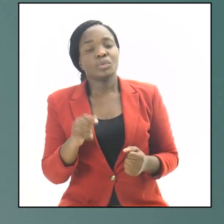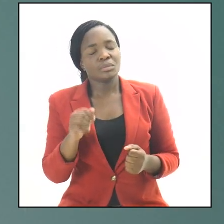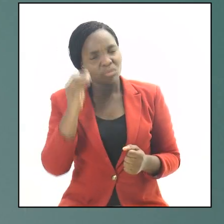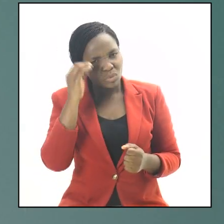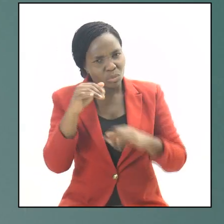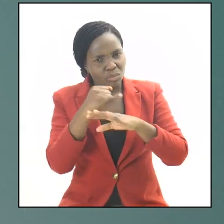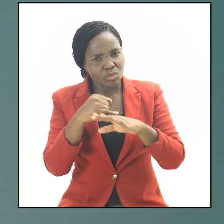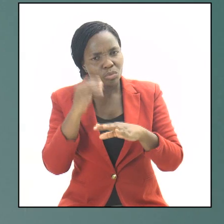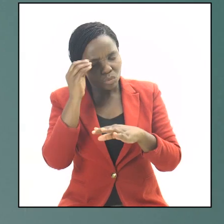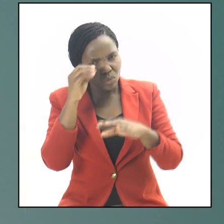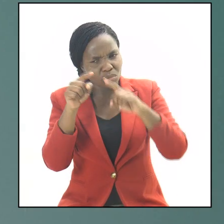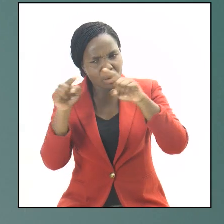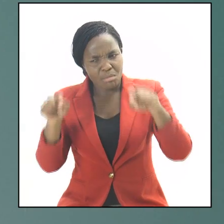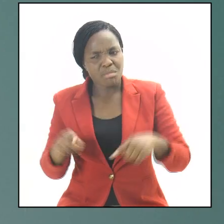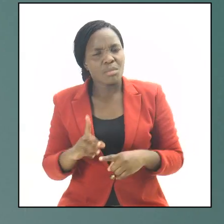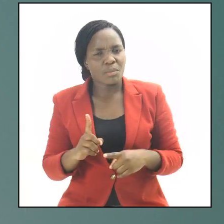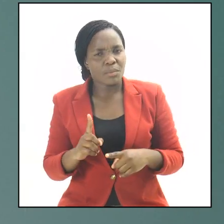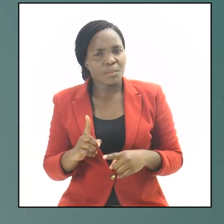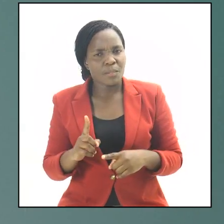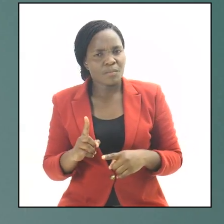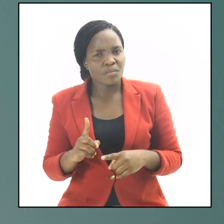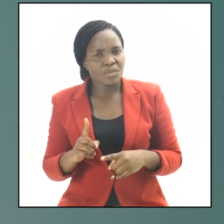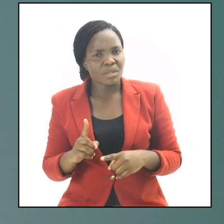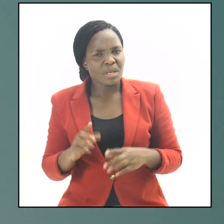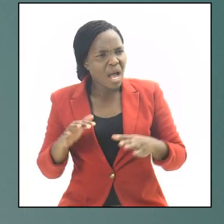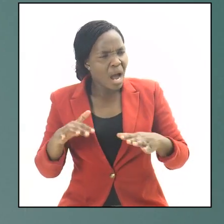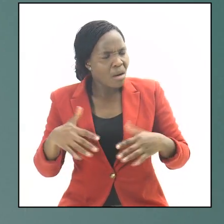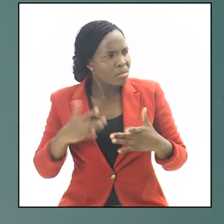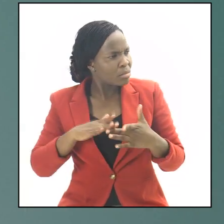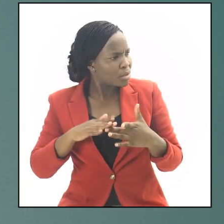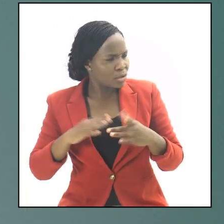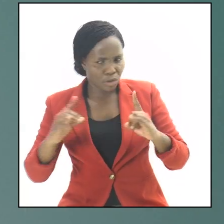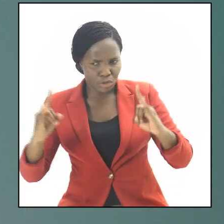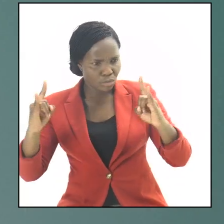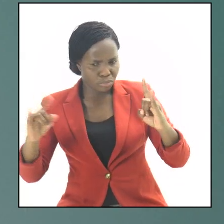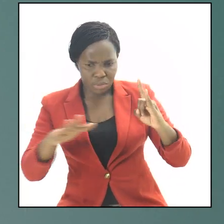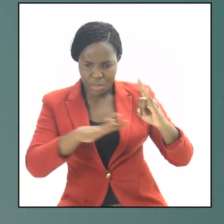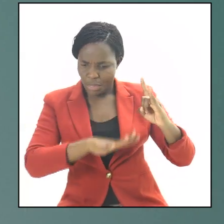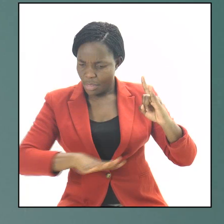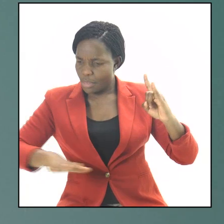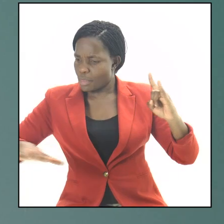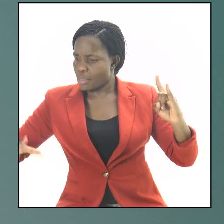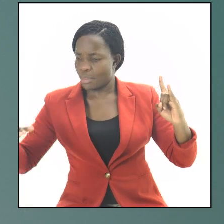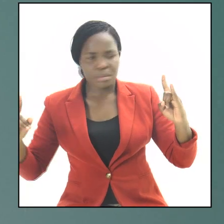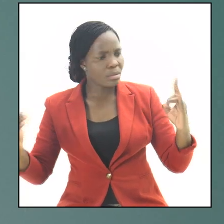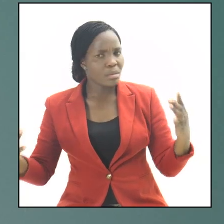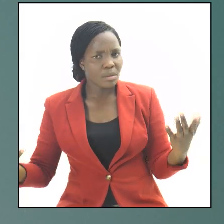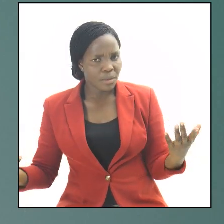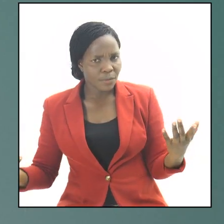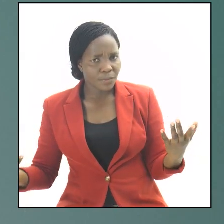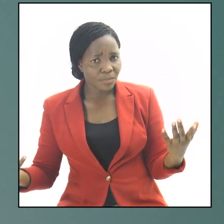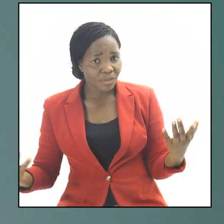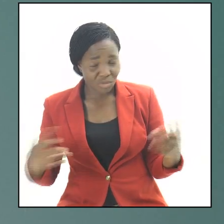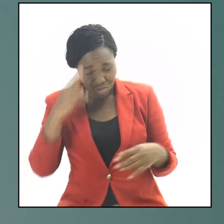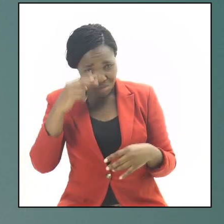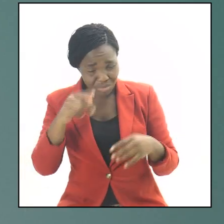shape. What if we have to find the area of a soccer field? Exactly. Imagine going with a ruler to